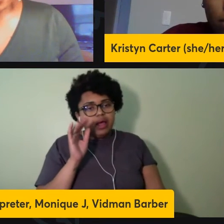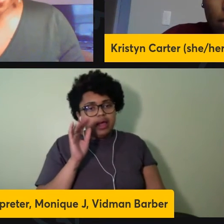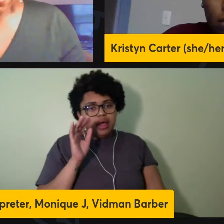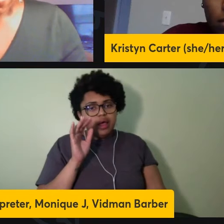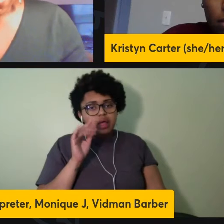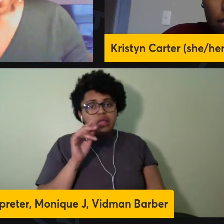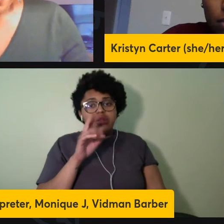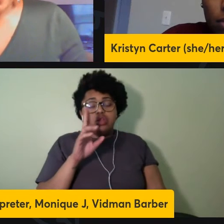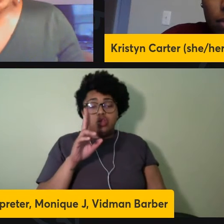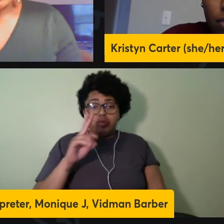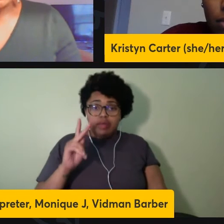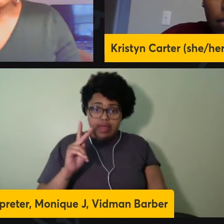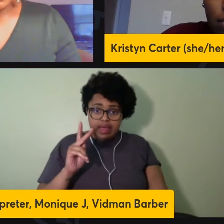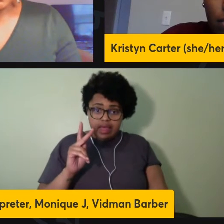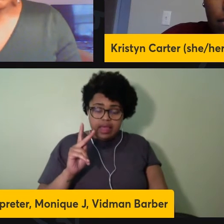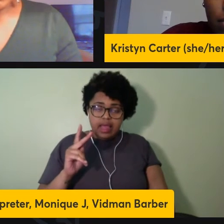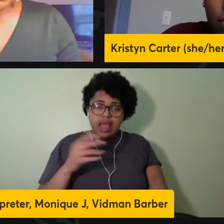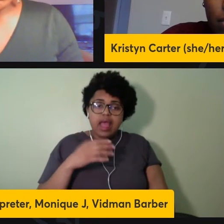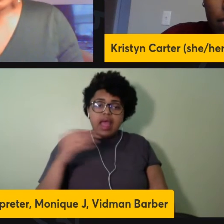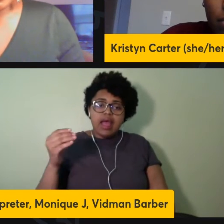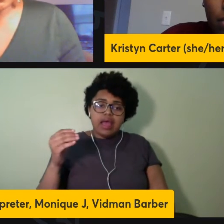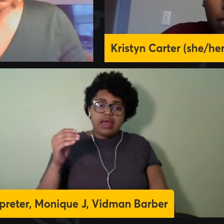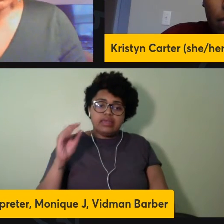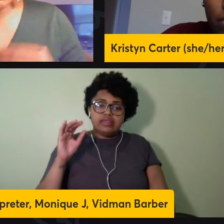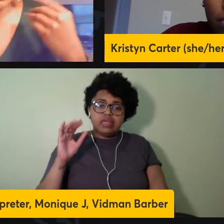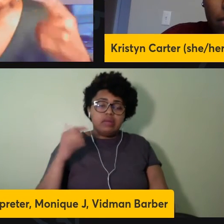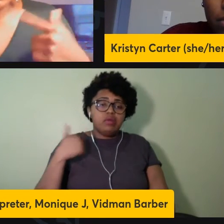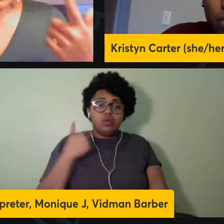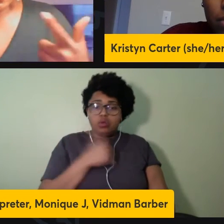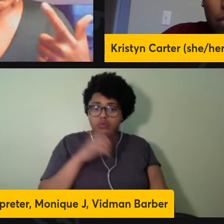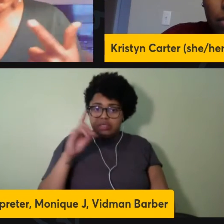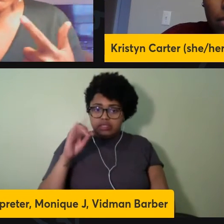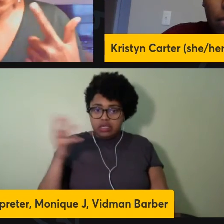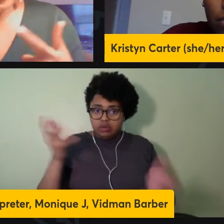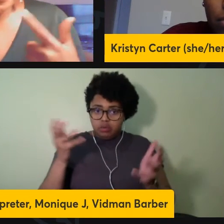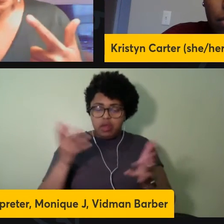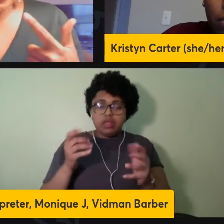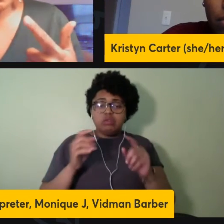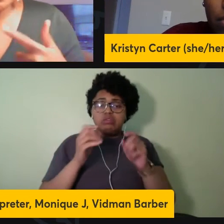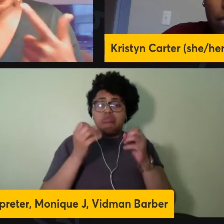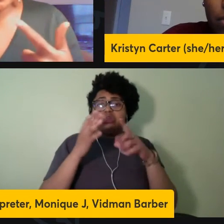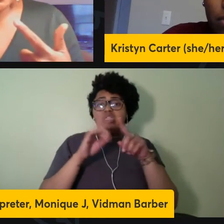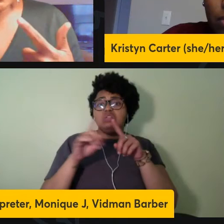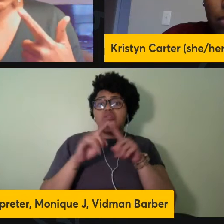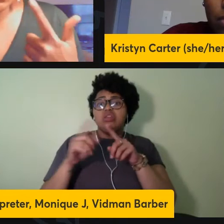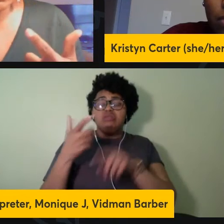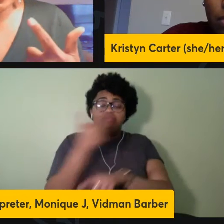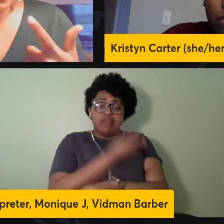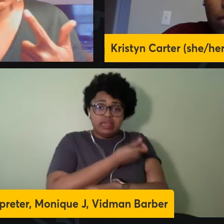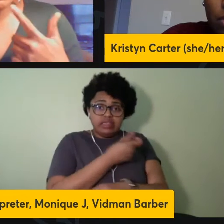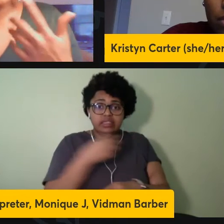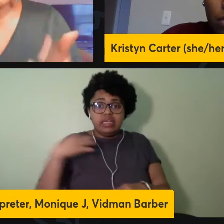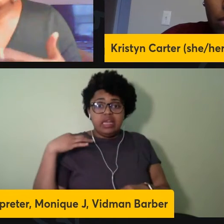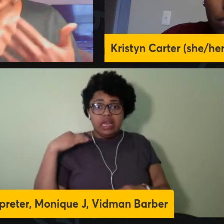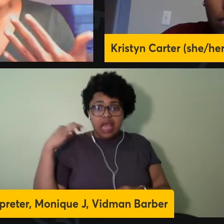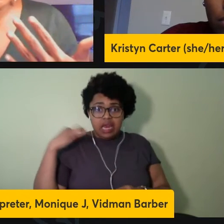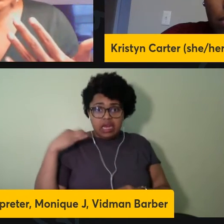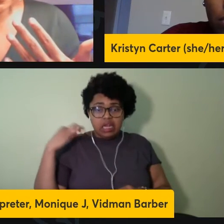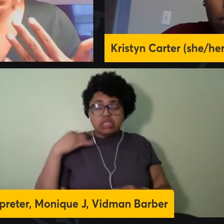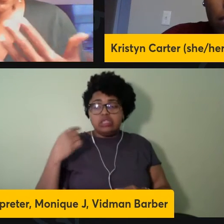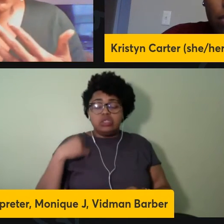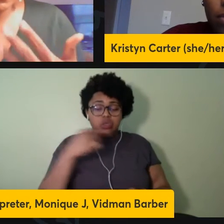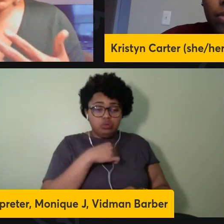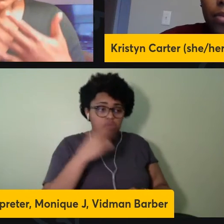the UK. And what we did was, there were a number of vaccine candidates, and what we did was looked at